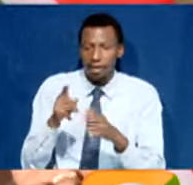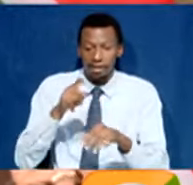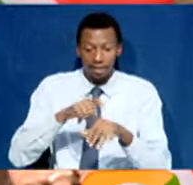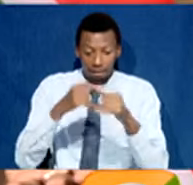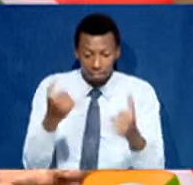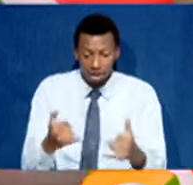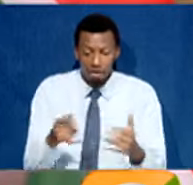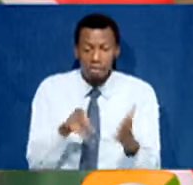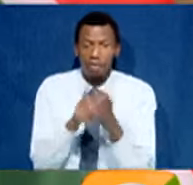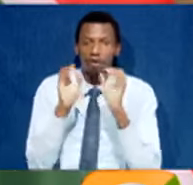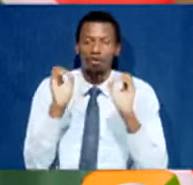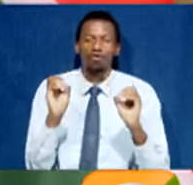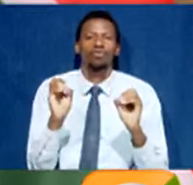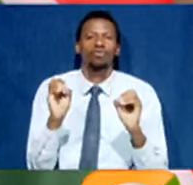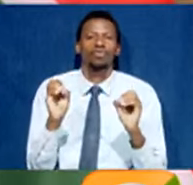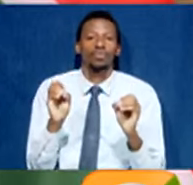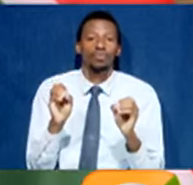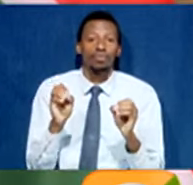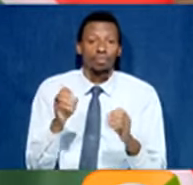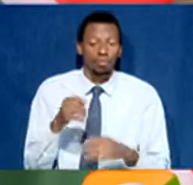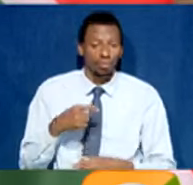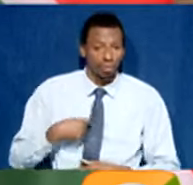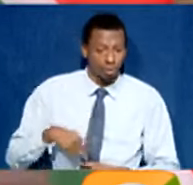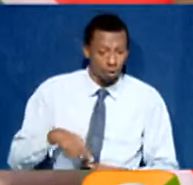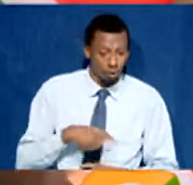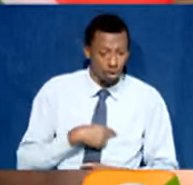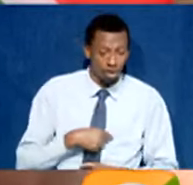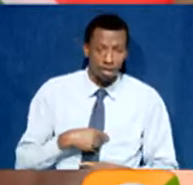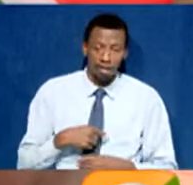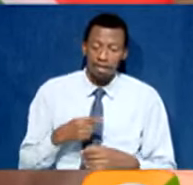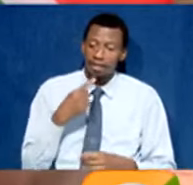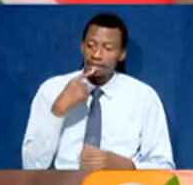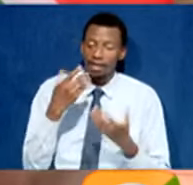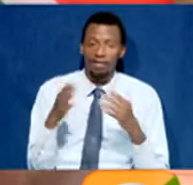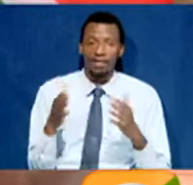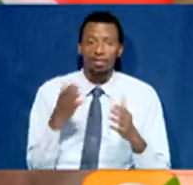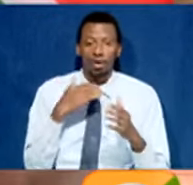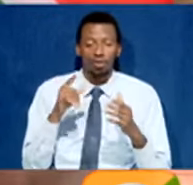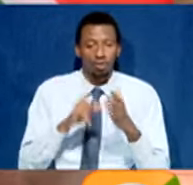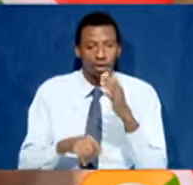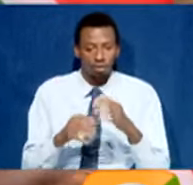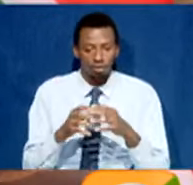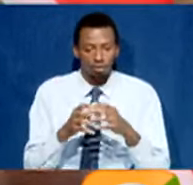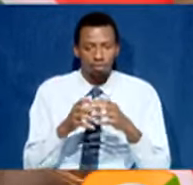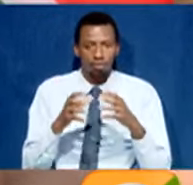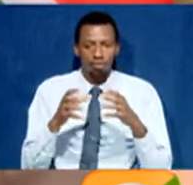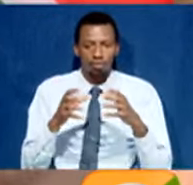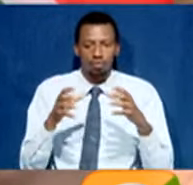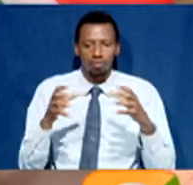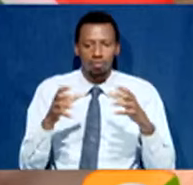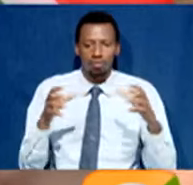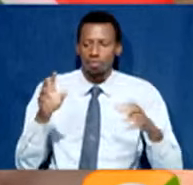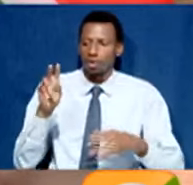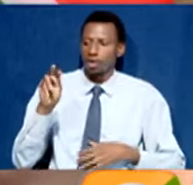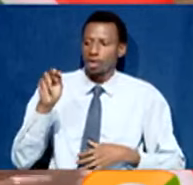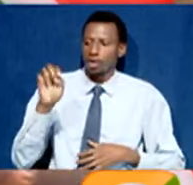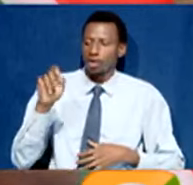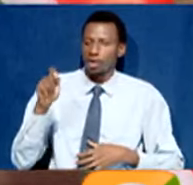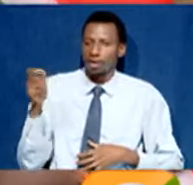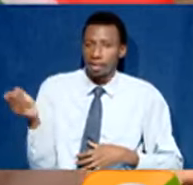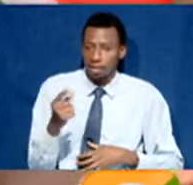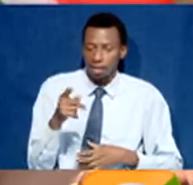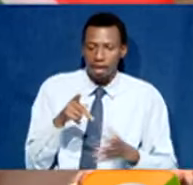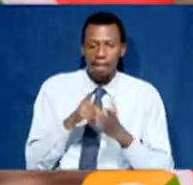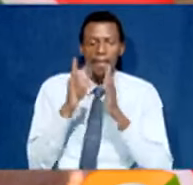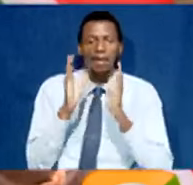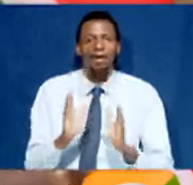setup. And we have said we are expanding the net of the payers. It will give us actually more money so that we can do